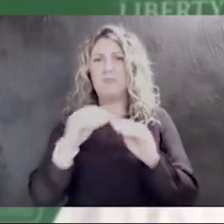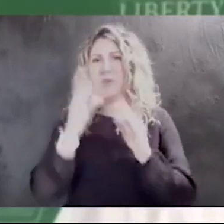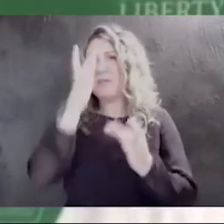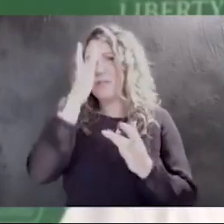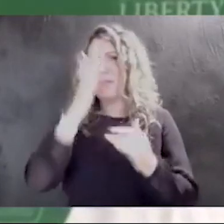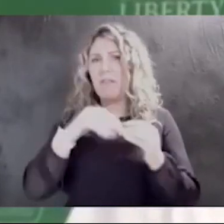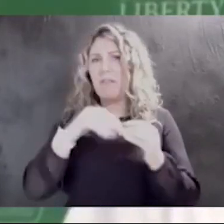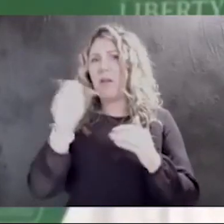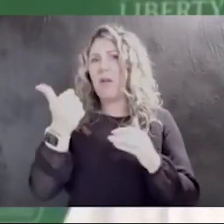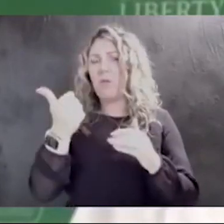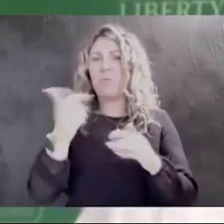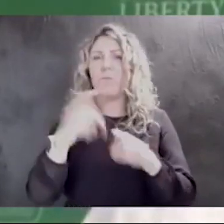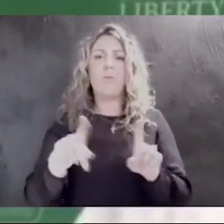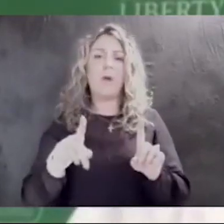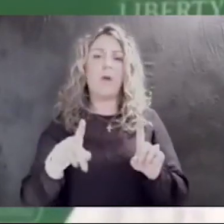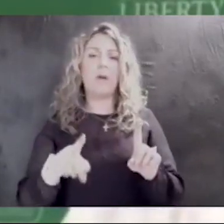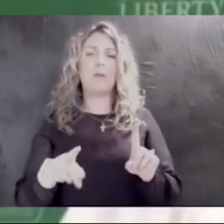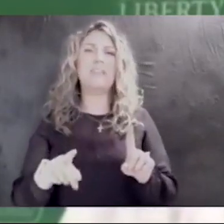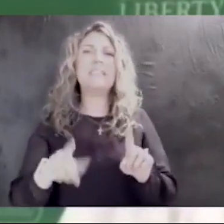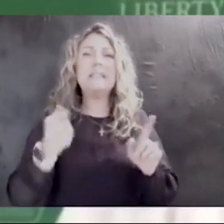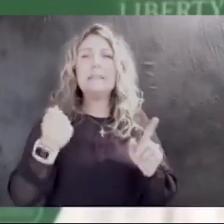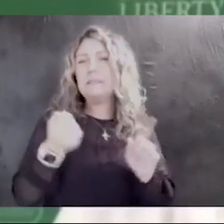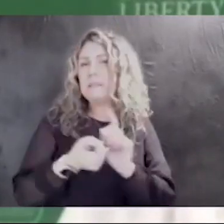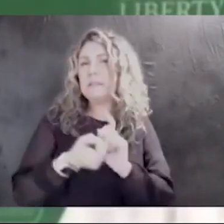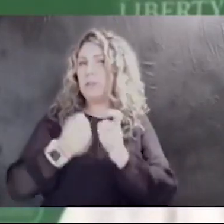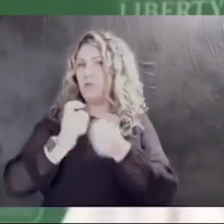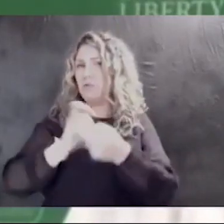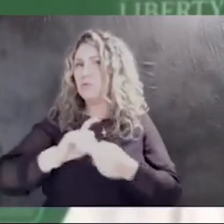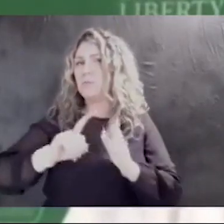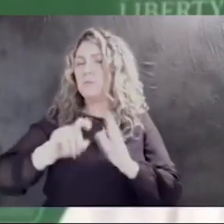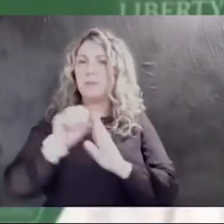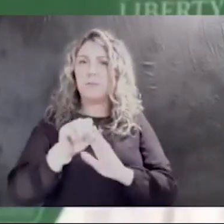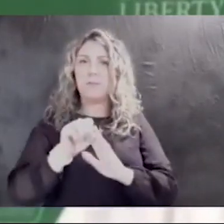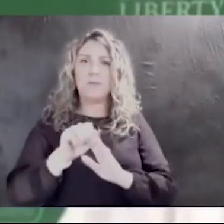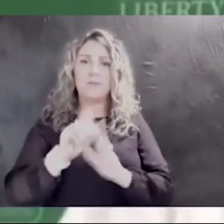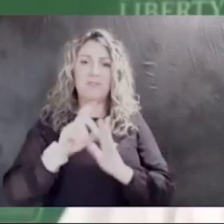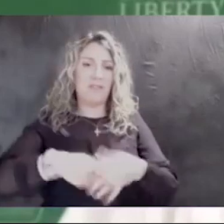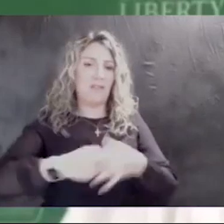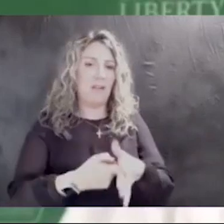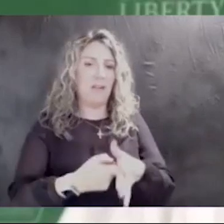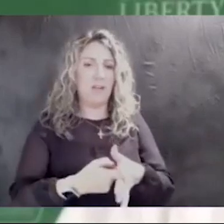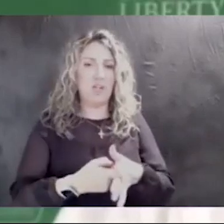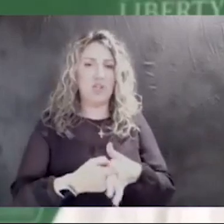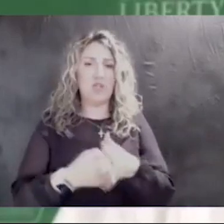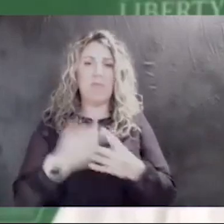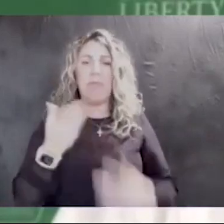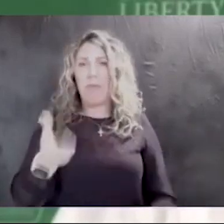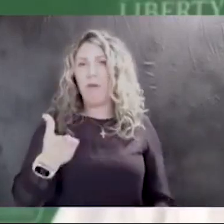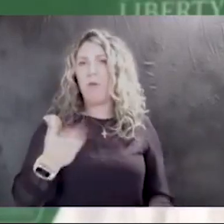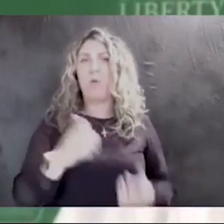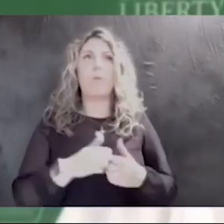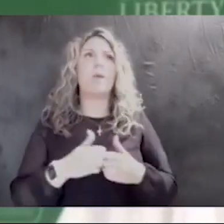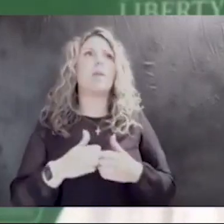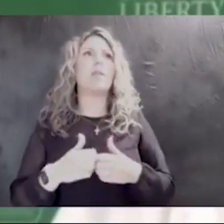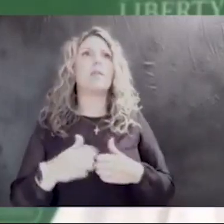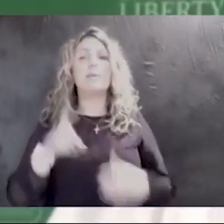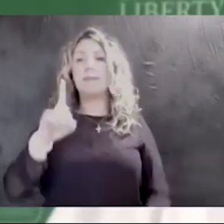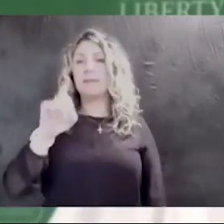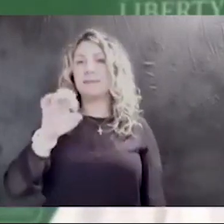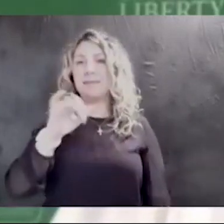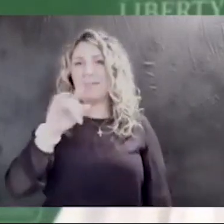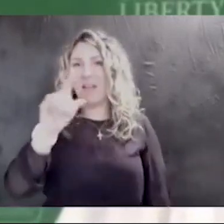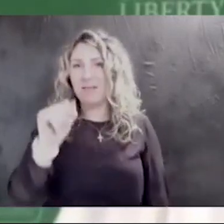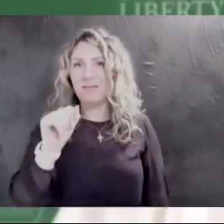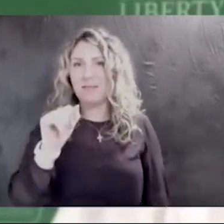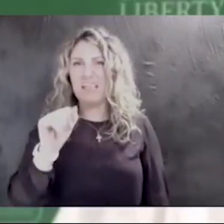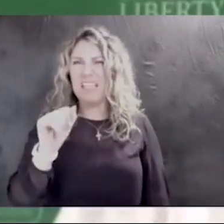others, but the subtle changes in the symptom at the initial presentation are there with the Delta. For some reason,